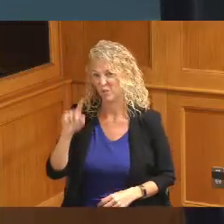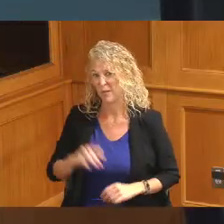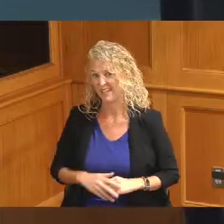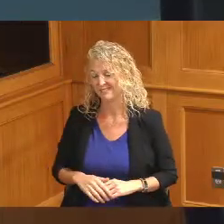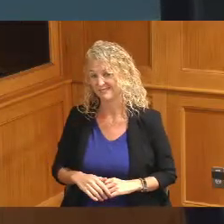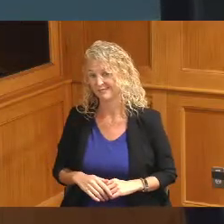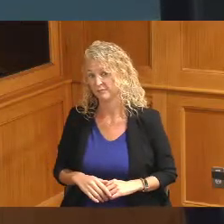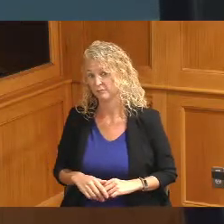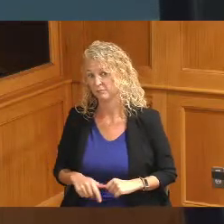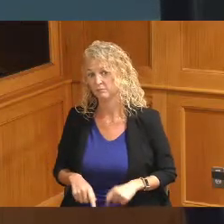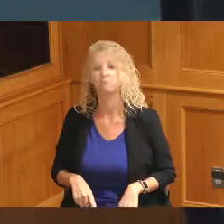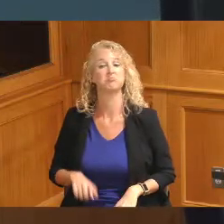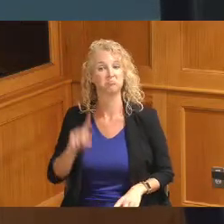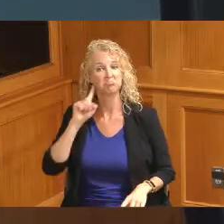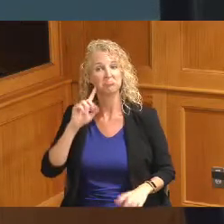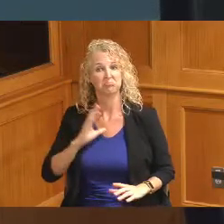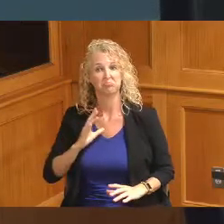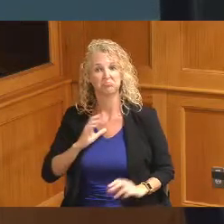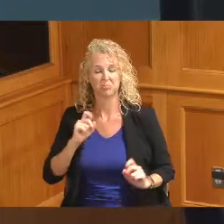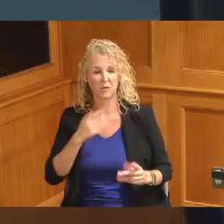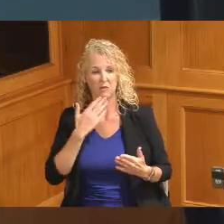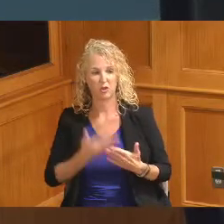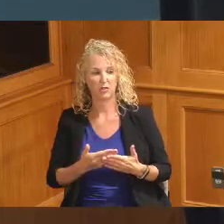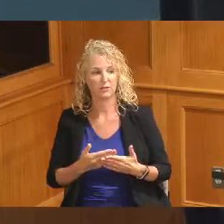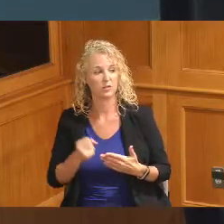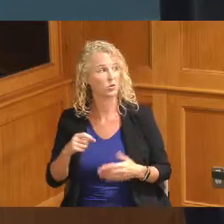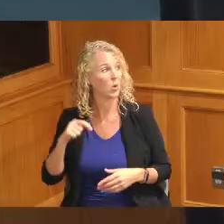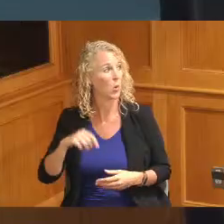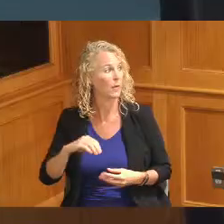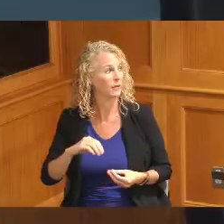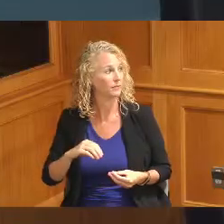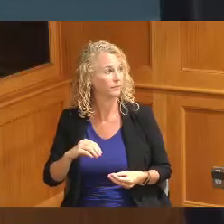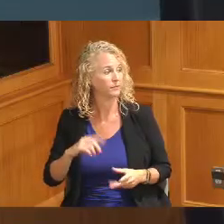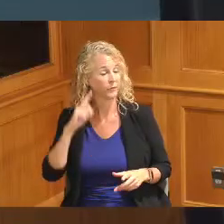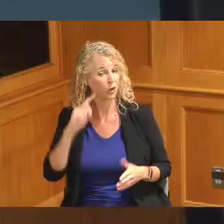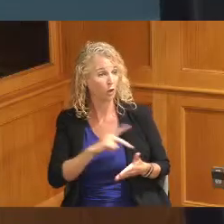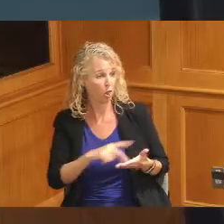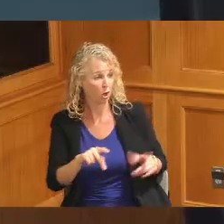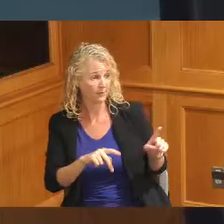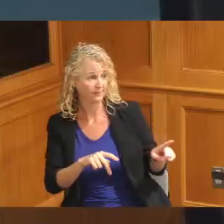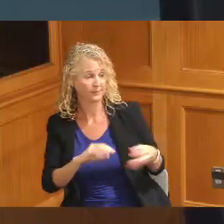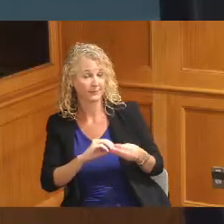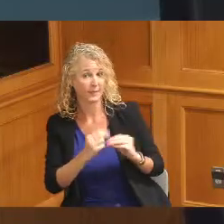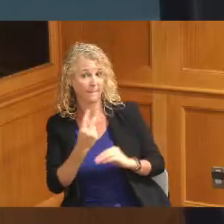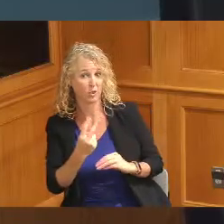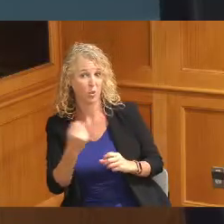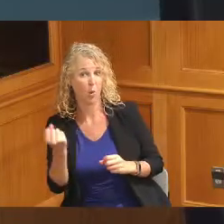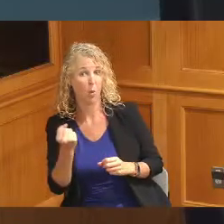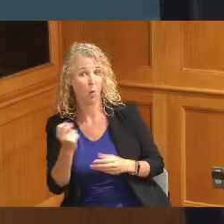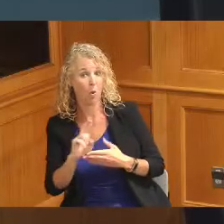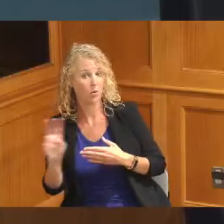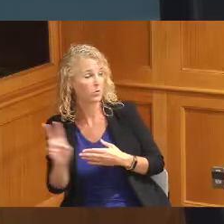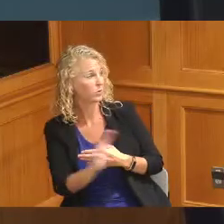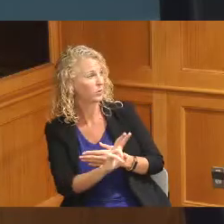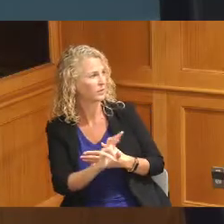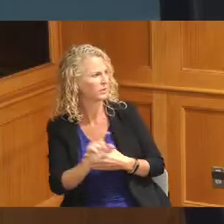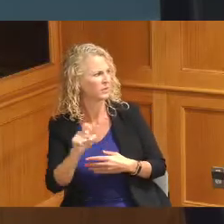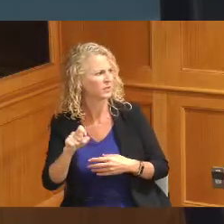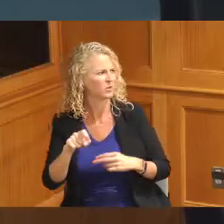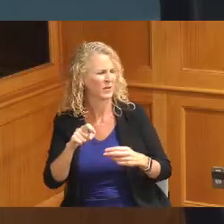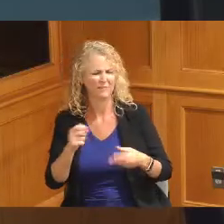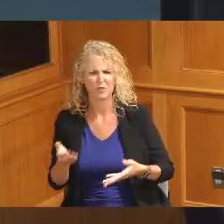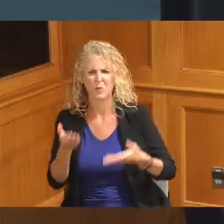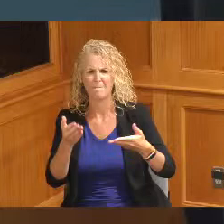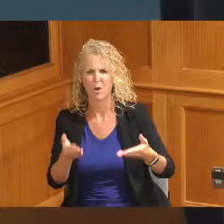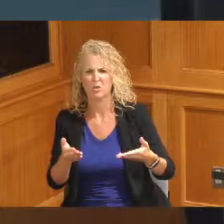vote on it, if that's all right. That sounds fine. Okay, very good. So to the clerk, we're going to hold item number 2 for 2 weeks. Do we have to have a motion to do